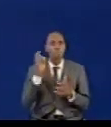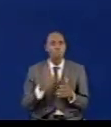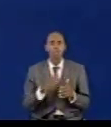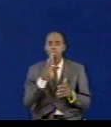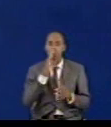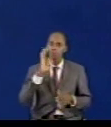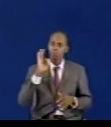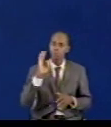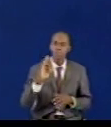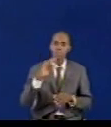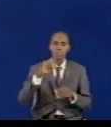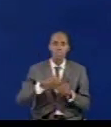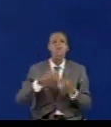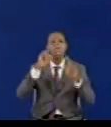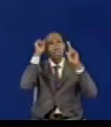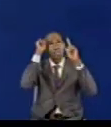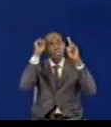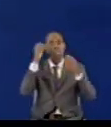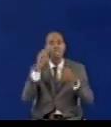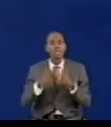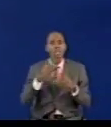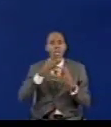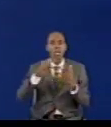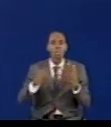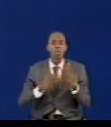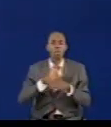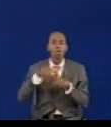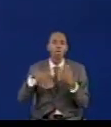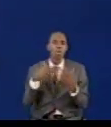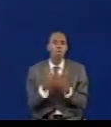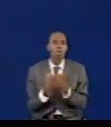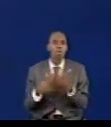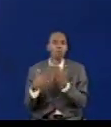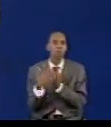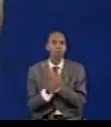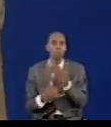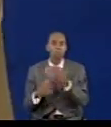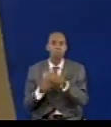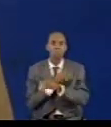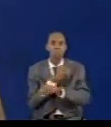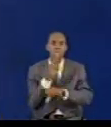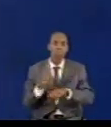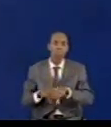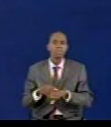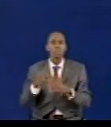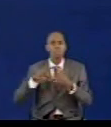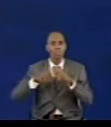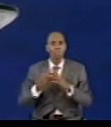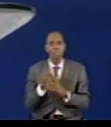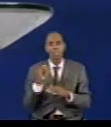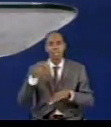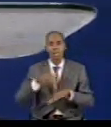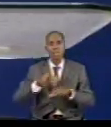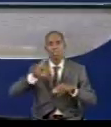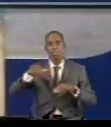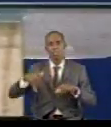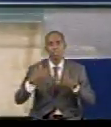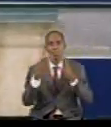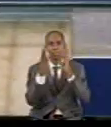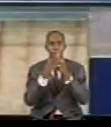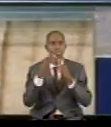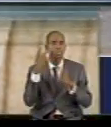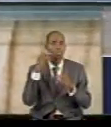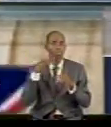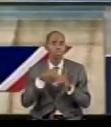name among all nations, beginning at Jerusalem. Acts chapter